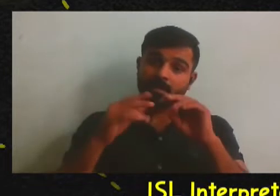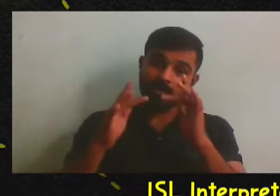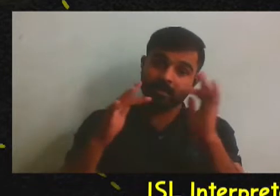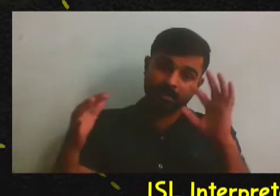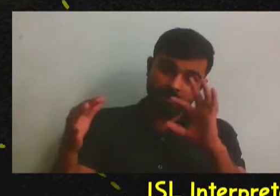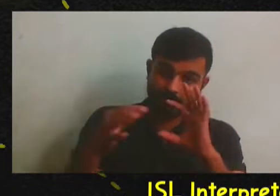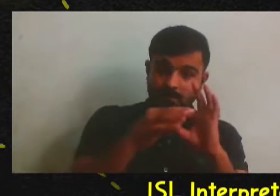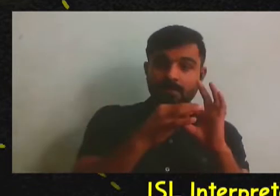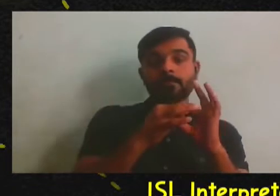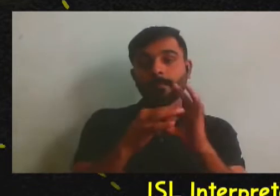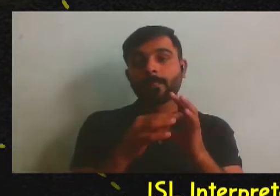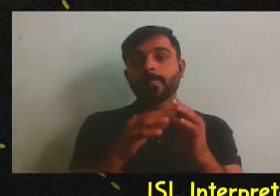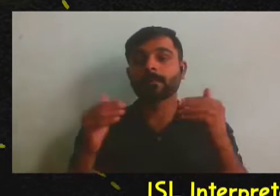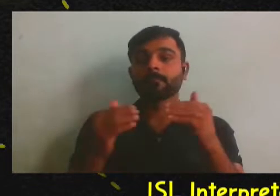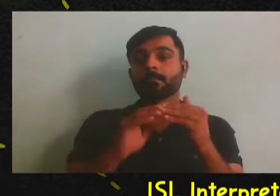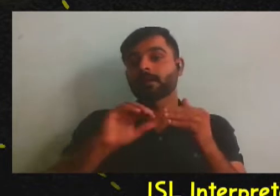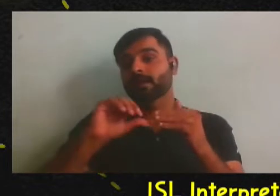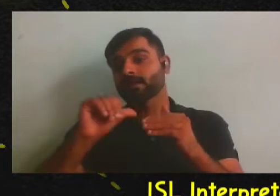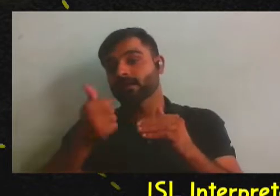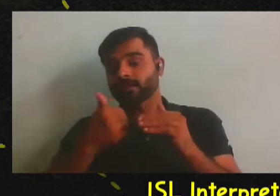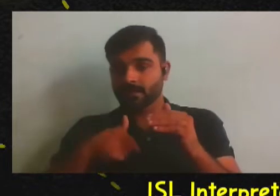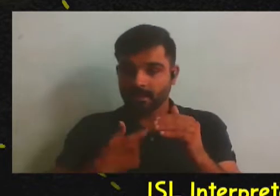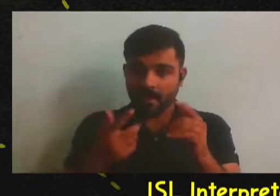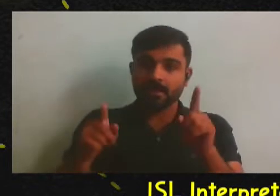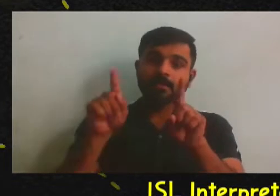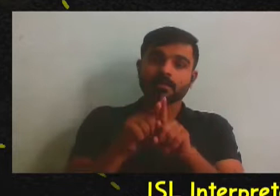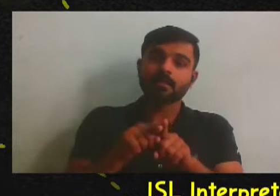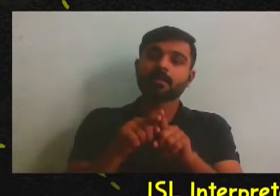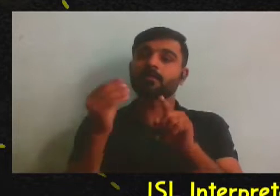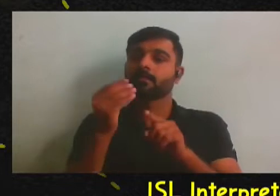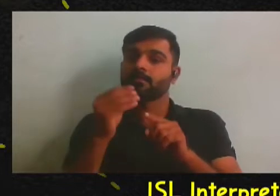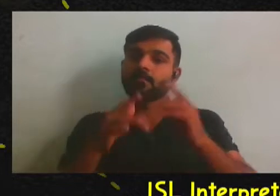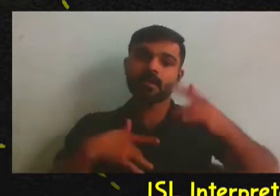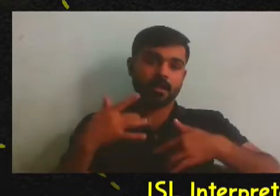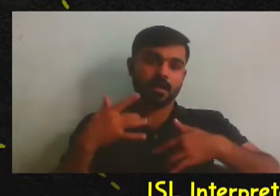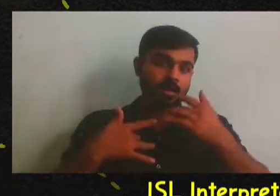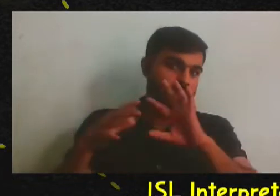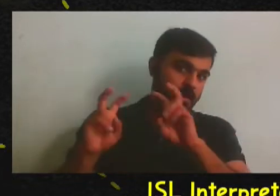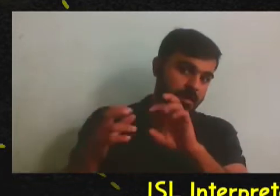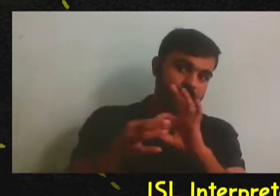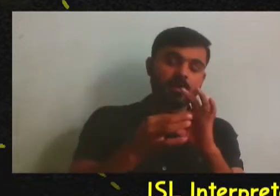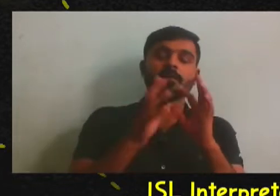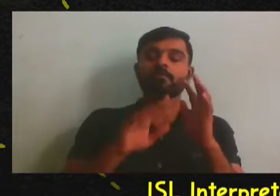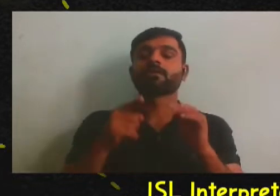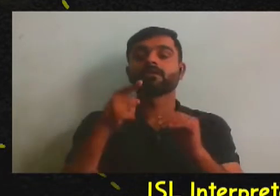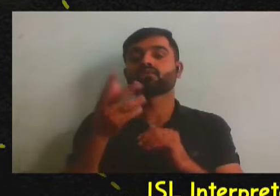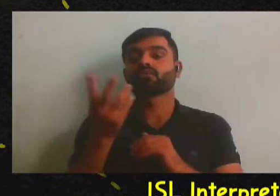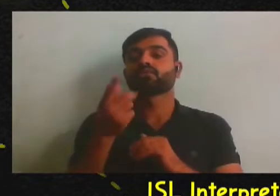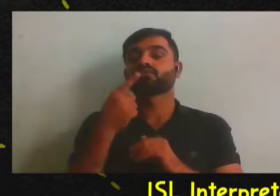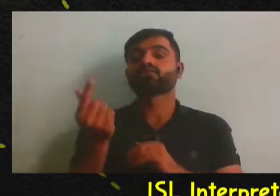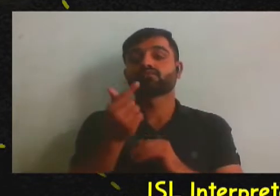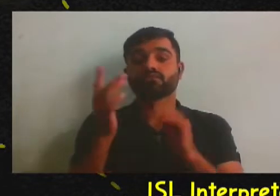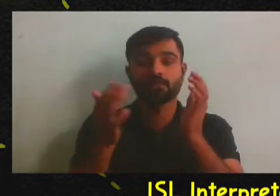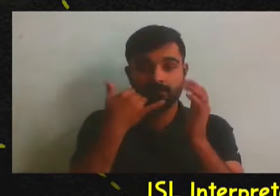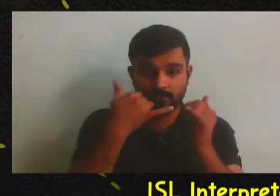and, meet others like ourselves. So it was quite interesting. And that's why, using a